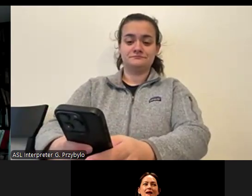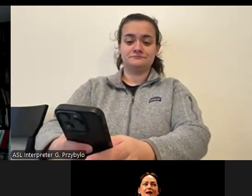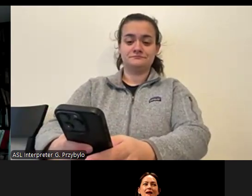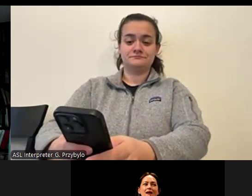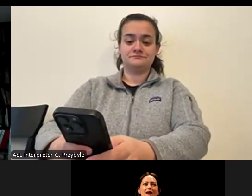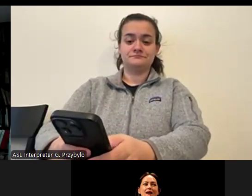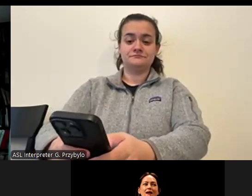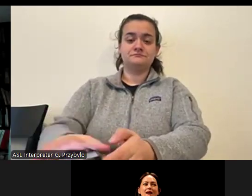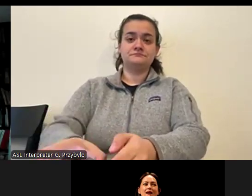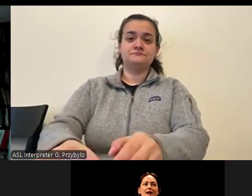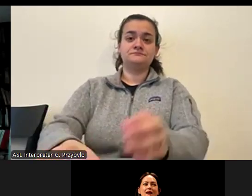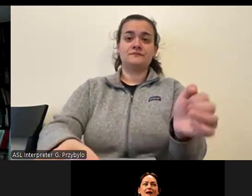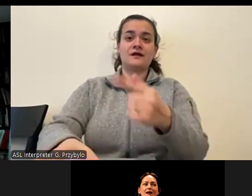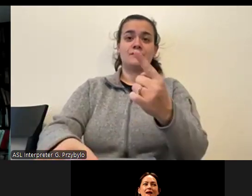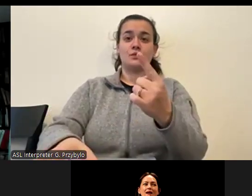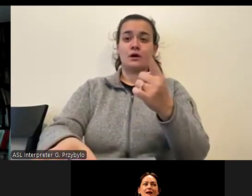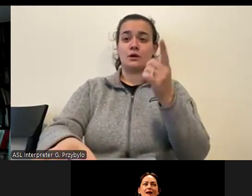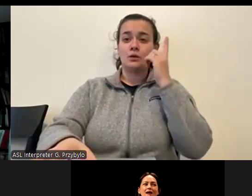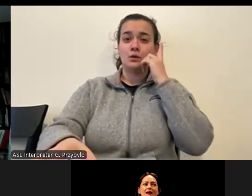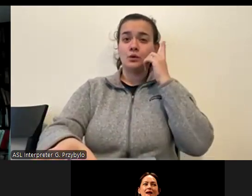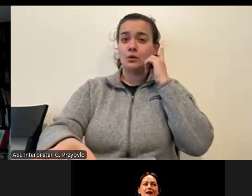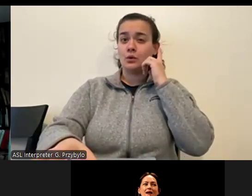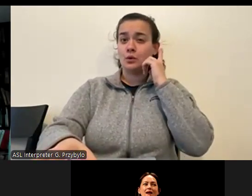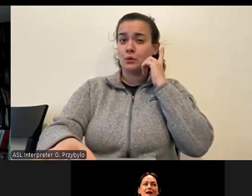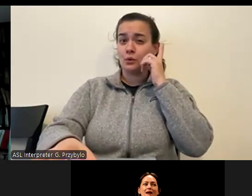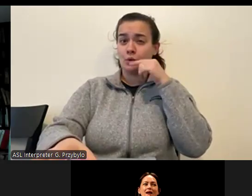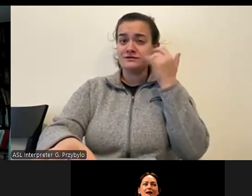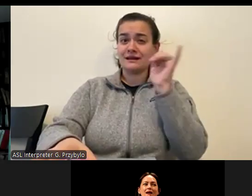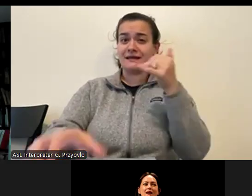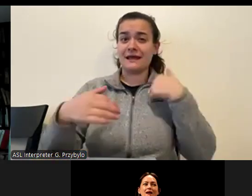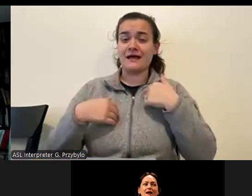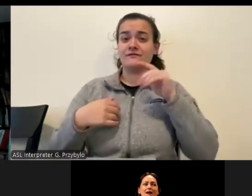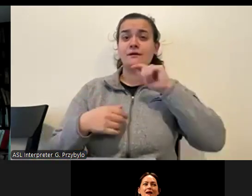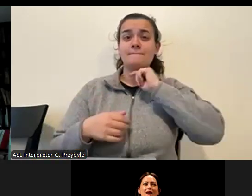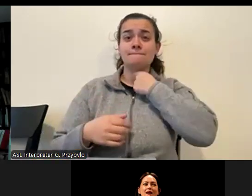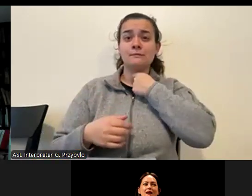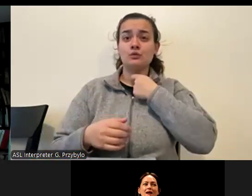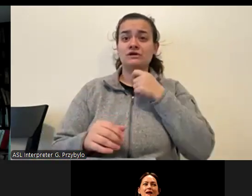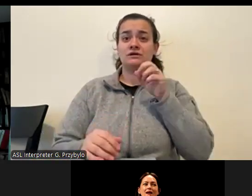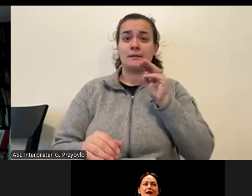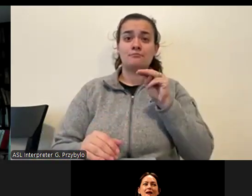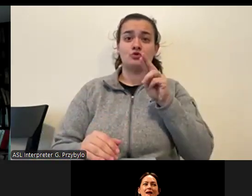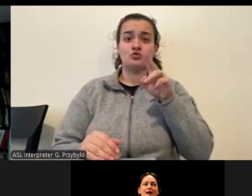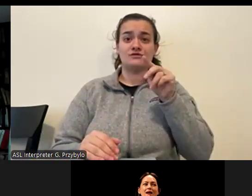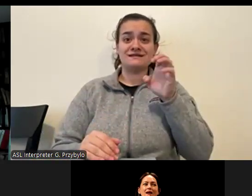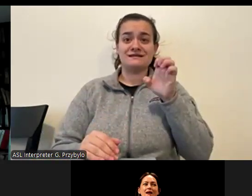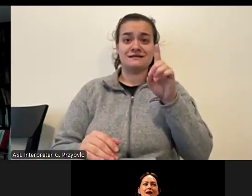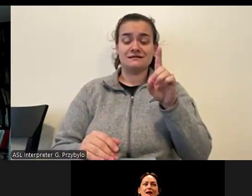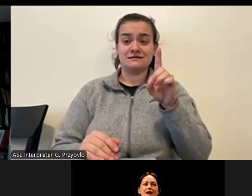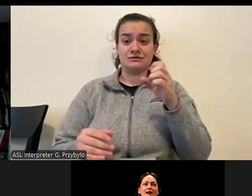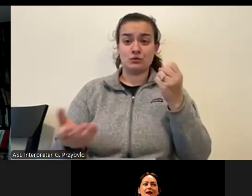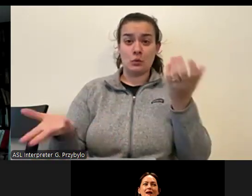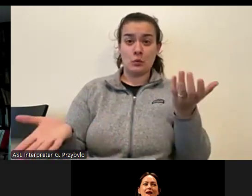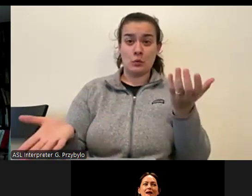Everybody looks like they have their microphones muted. So if